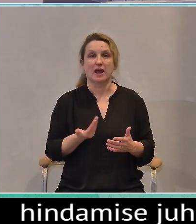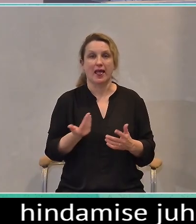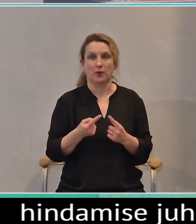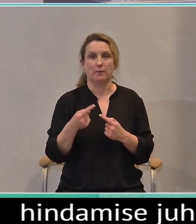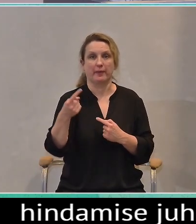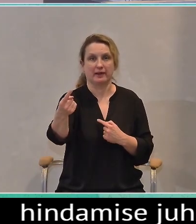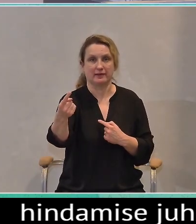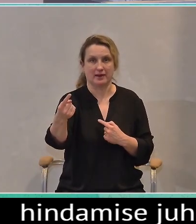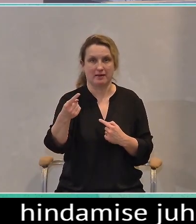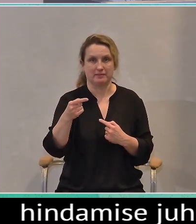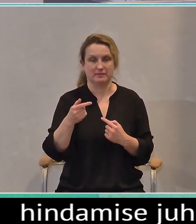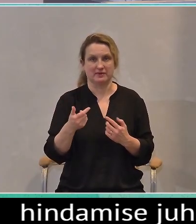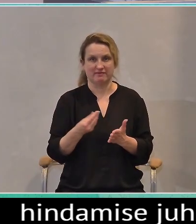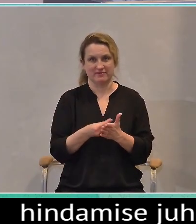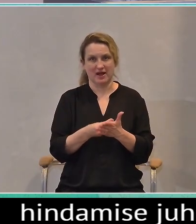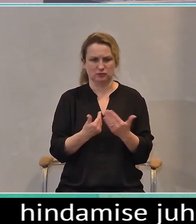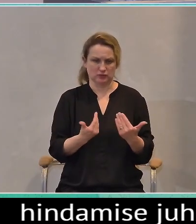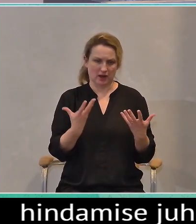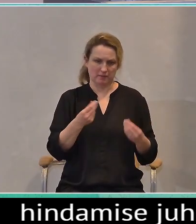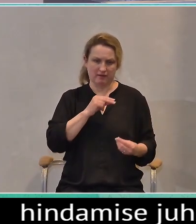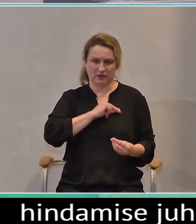favored a bit more in the algorithm.